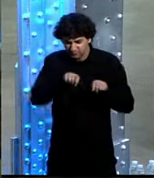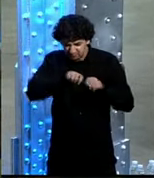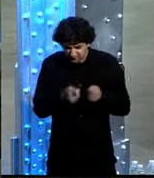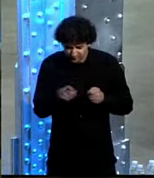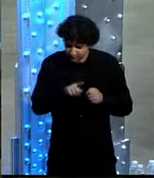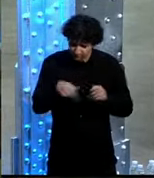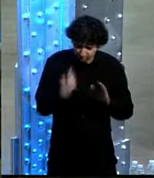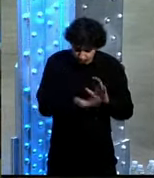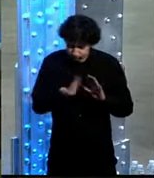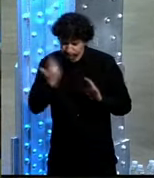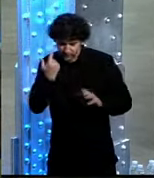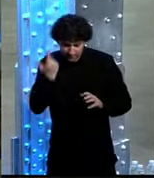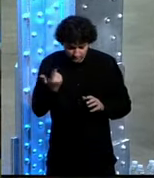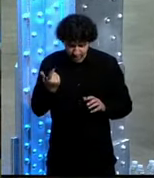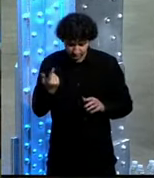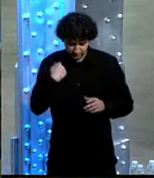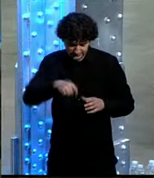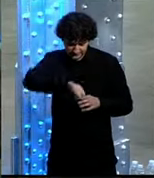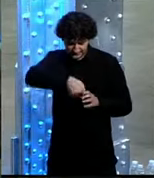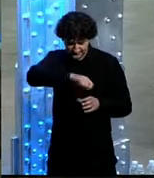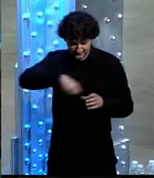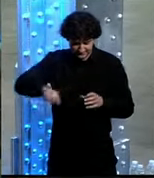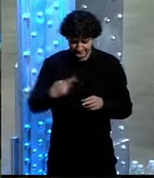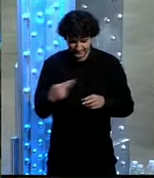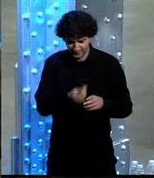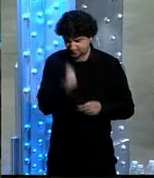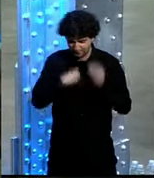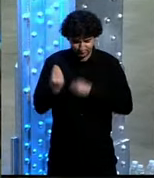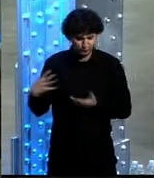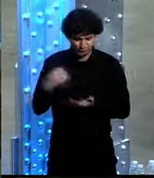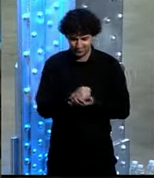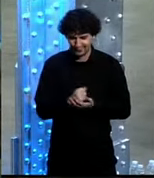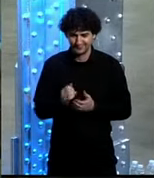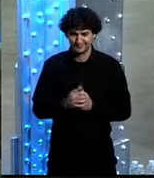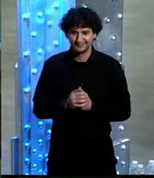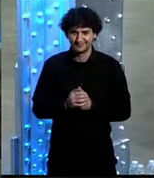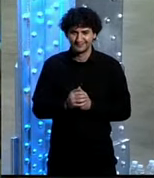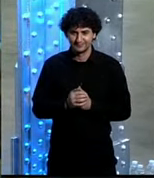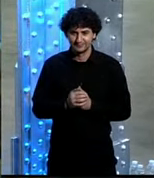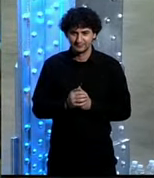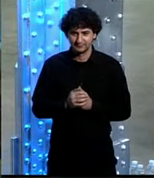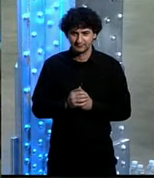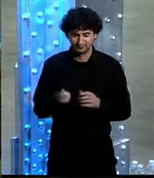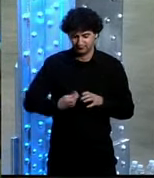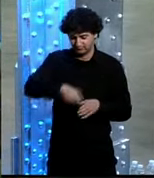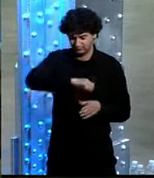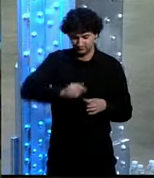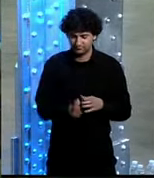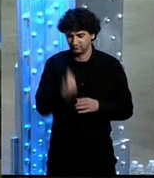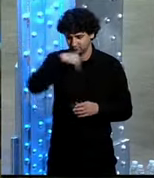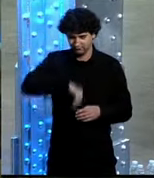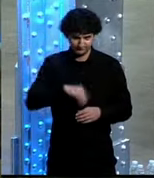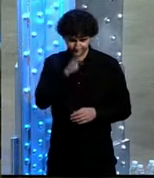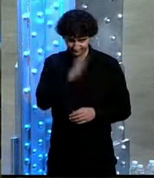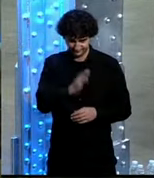We don't want this ready product. We don't want canned food. We want fresh food. We